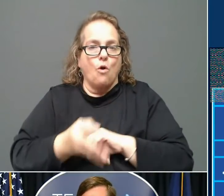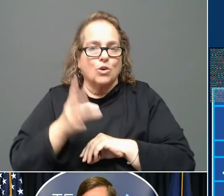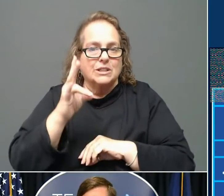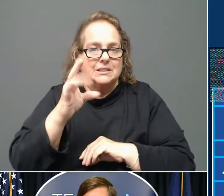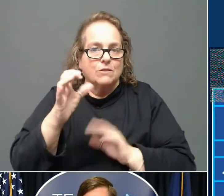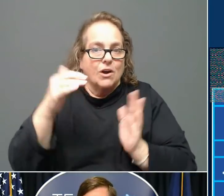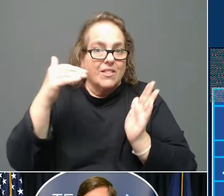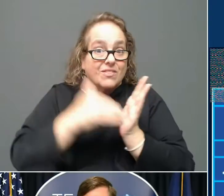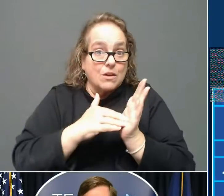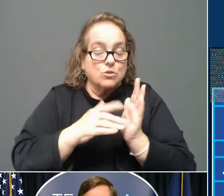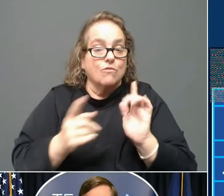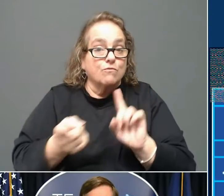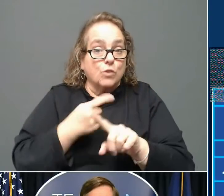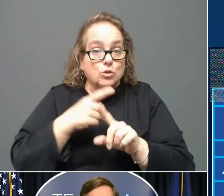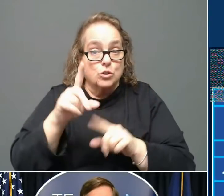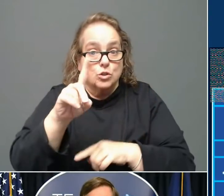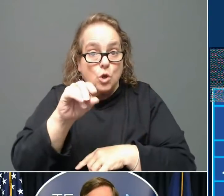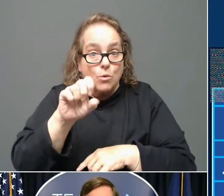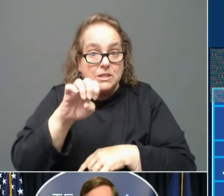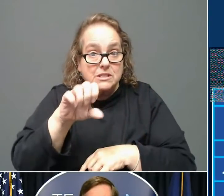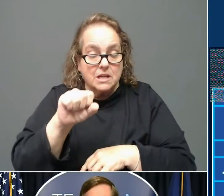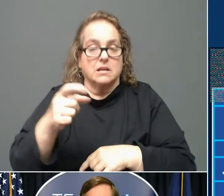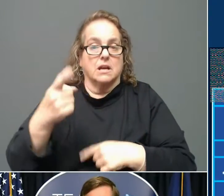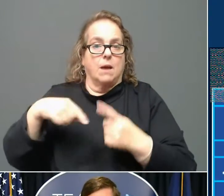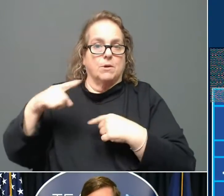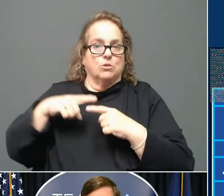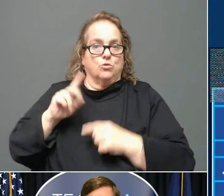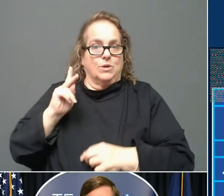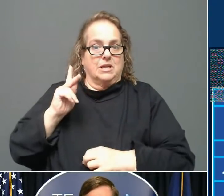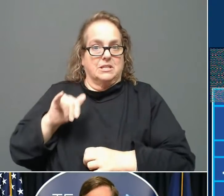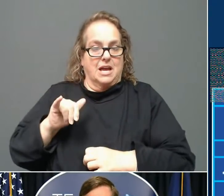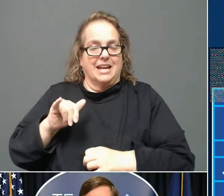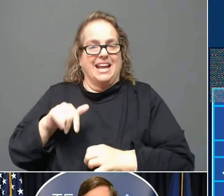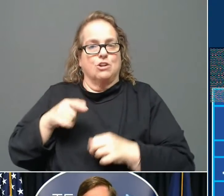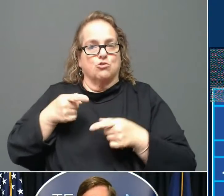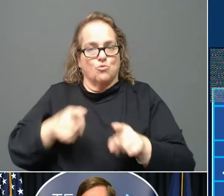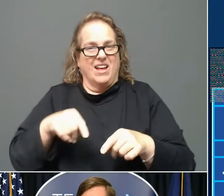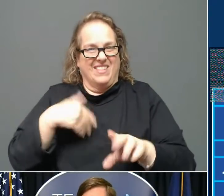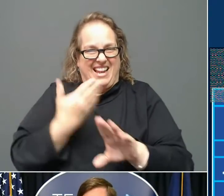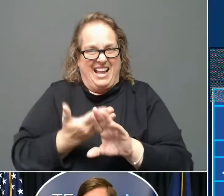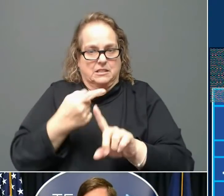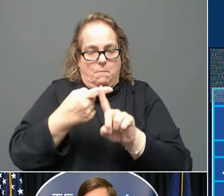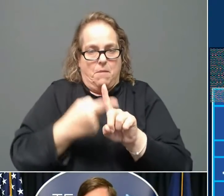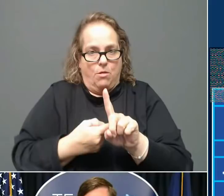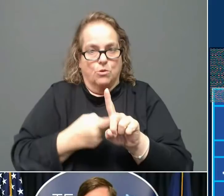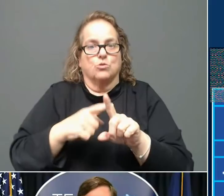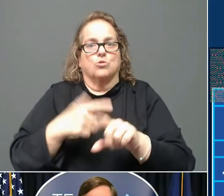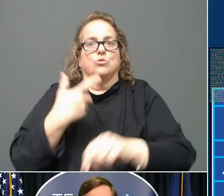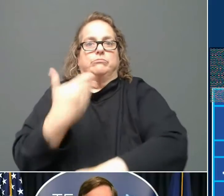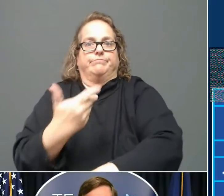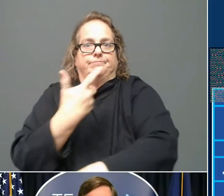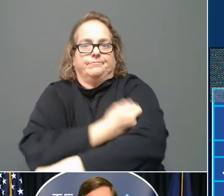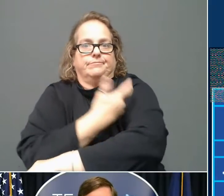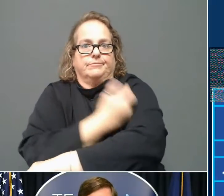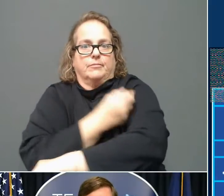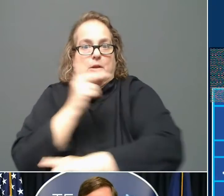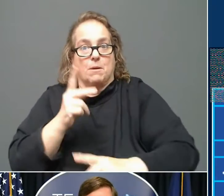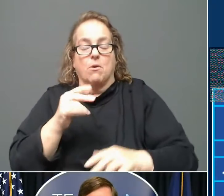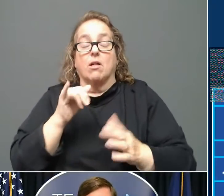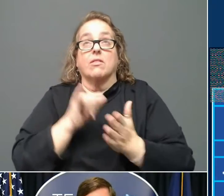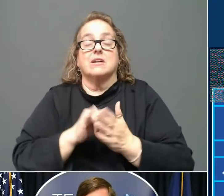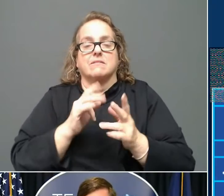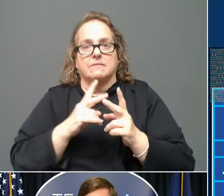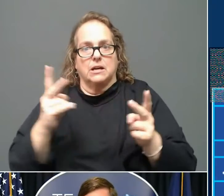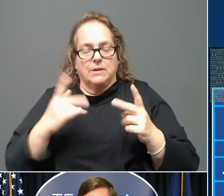first doses coming into Kentucky over the next month to get in people's arms. How exciting is